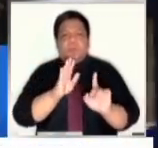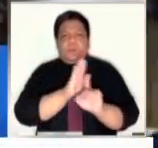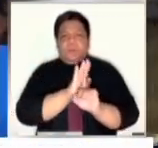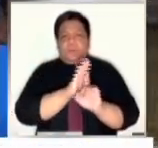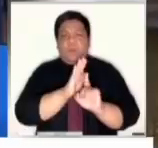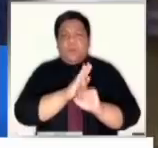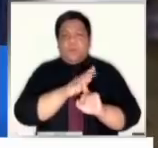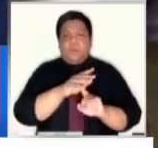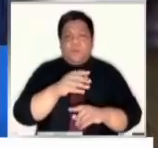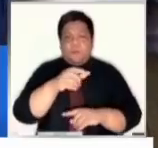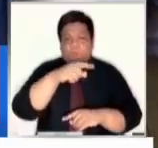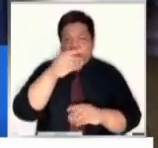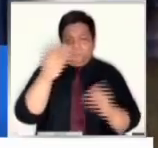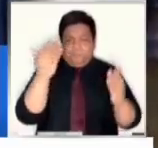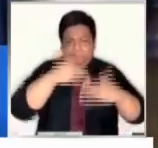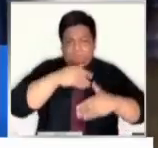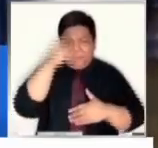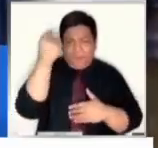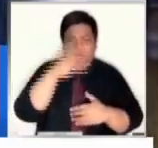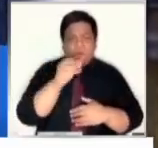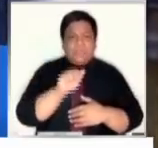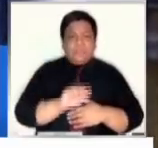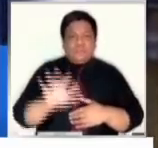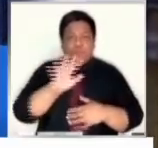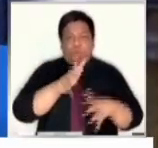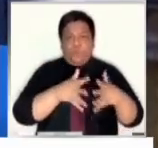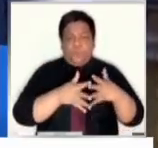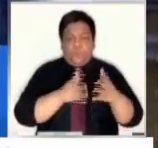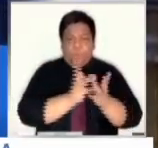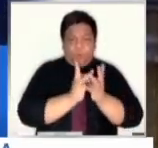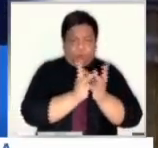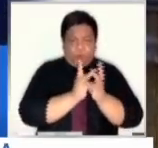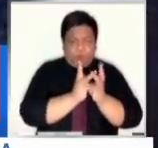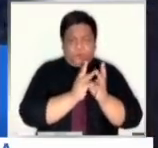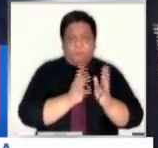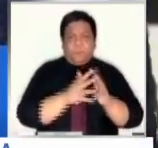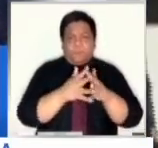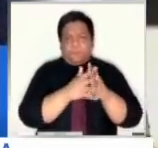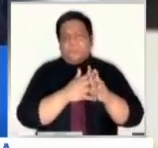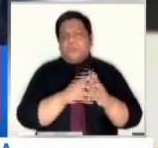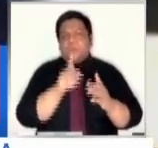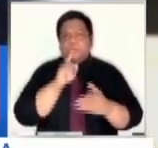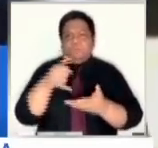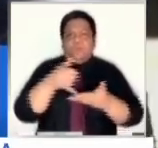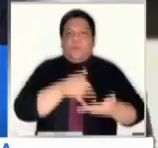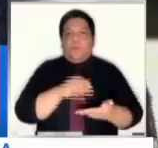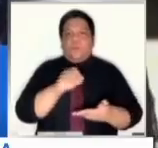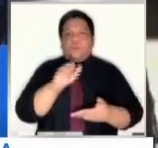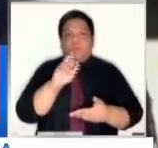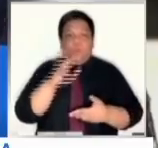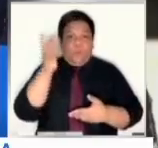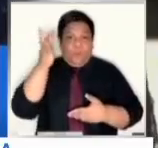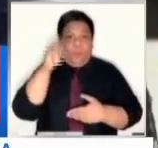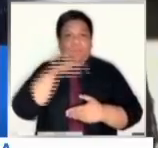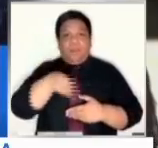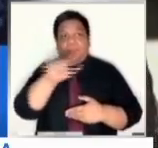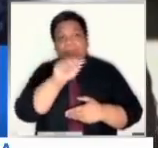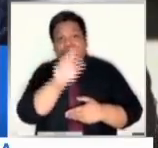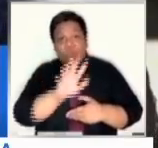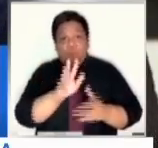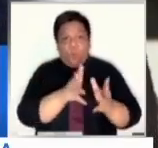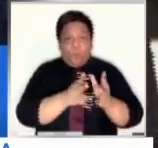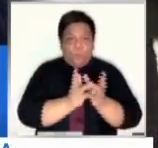golden trophy na inuwi ni H.E.R. mula sa 93rd Oscars. Kasalukuyang kasi nakakaranas sa mga pagsubok ang mga nasabing komunidad sa